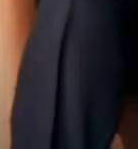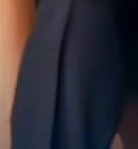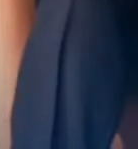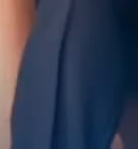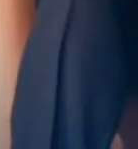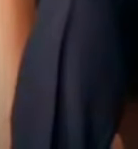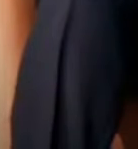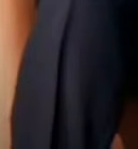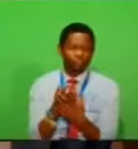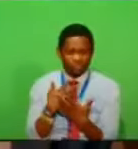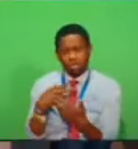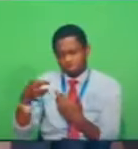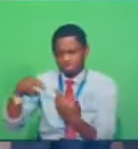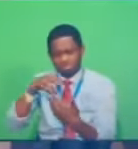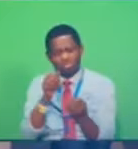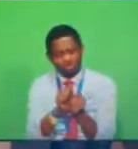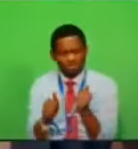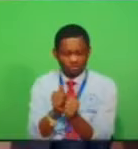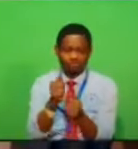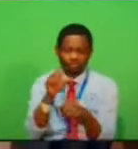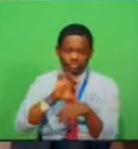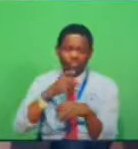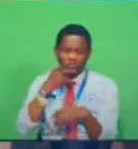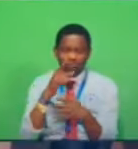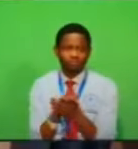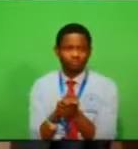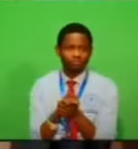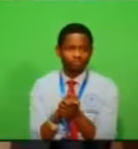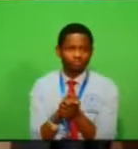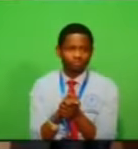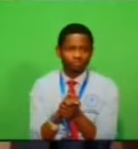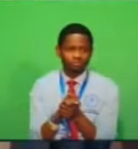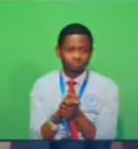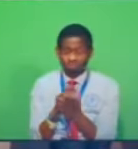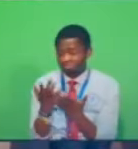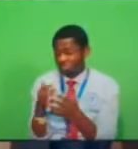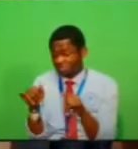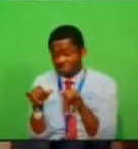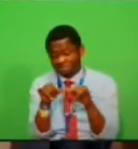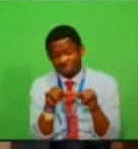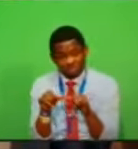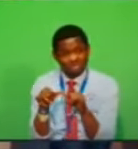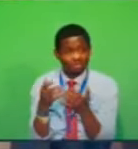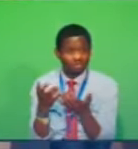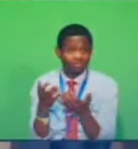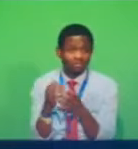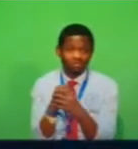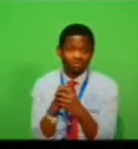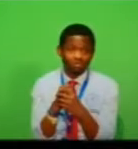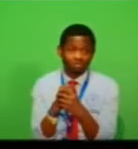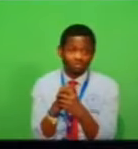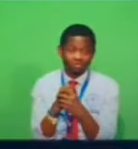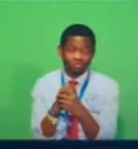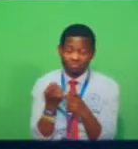absolutely love what we stand for here. Very similar to what was mentioned earlier on with the chairman, when you are called, when